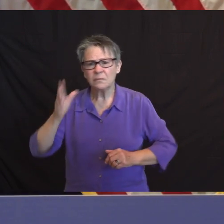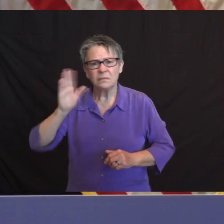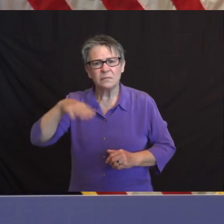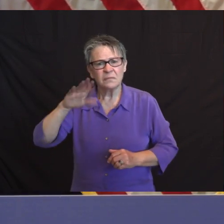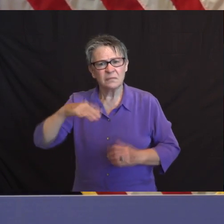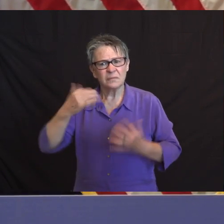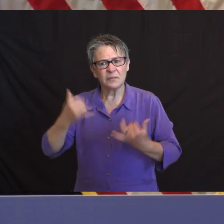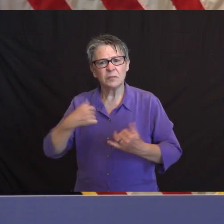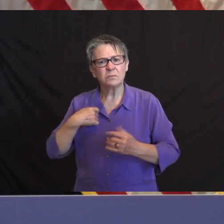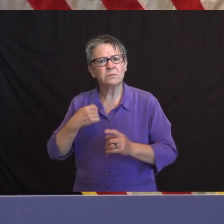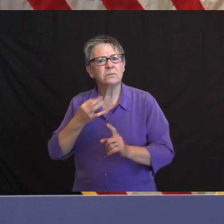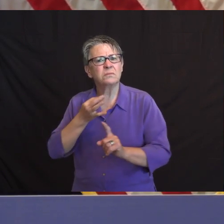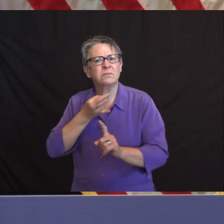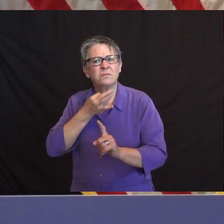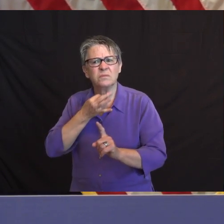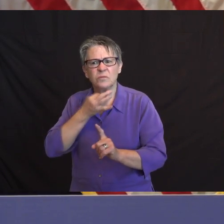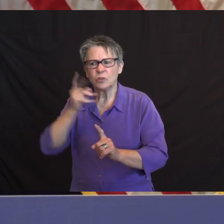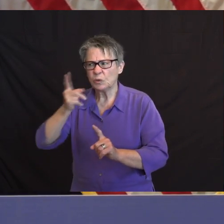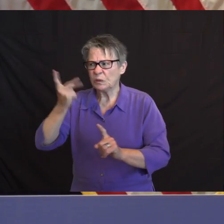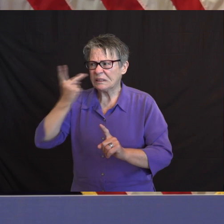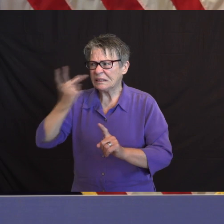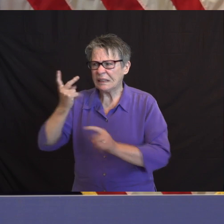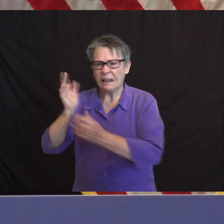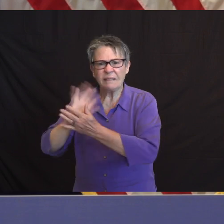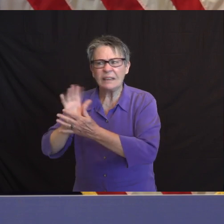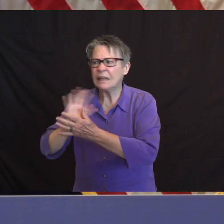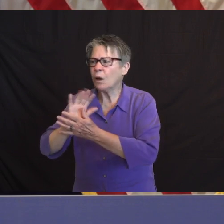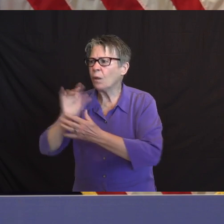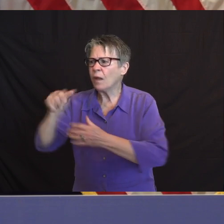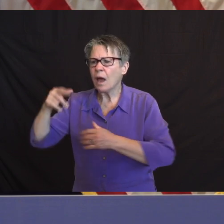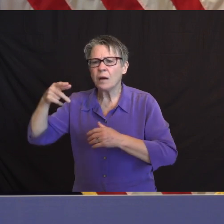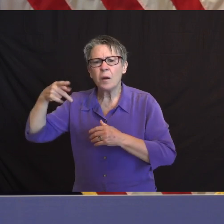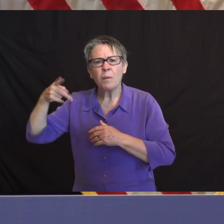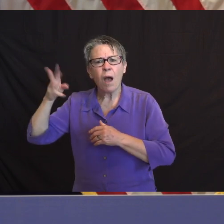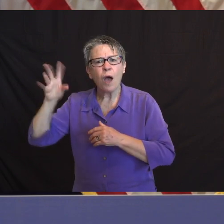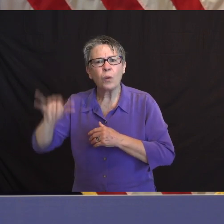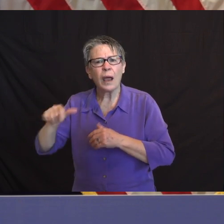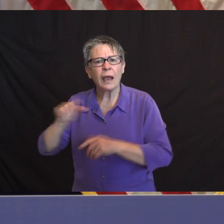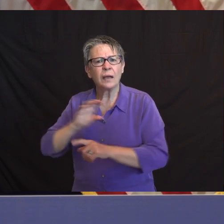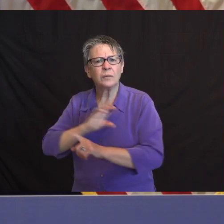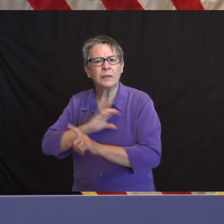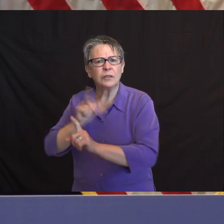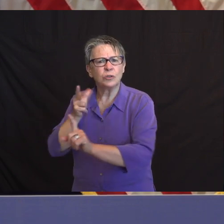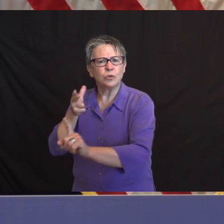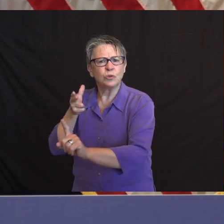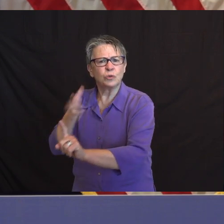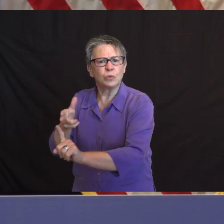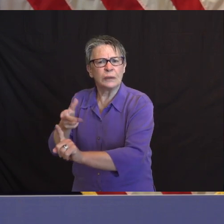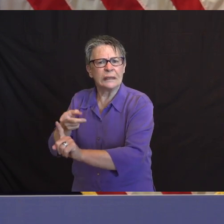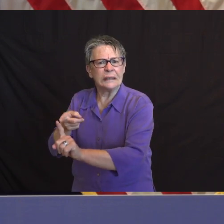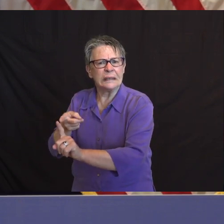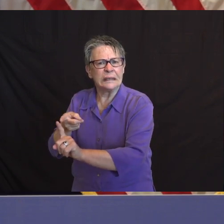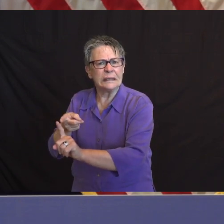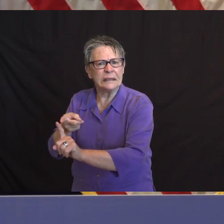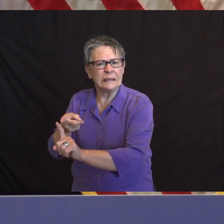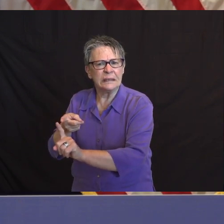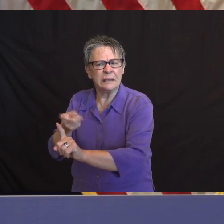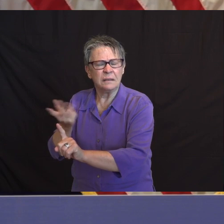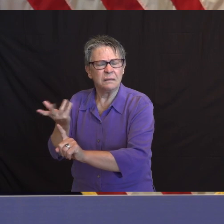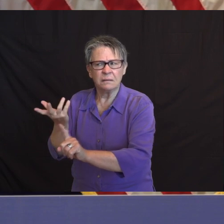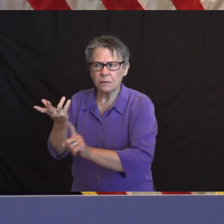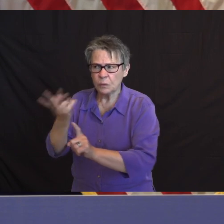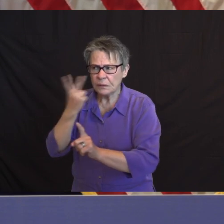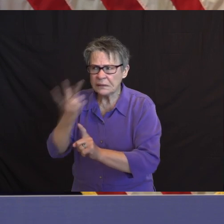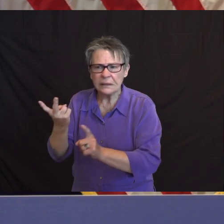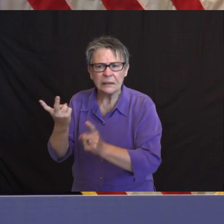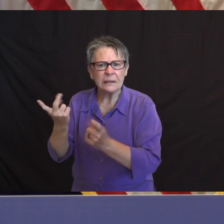do you have any reaction, and have you talked to the man's family? Curious if anybody in New Jersey has tested positive for COVID from the